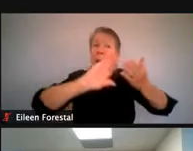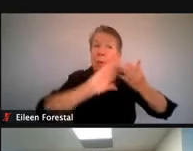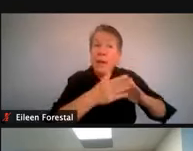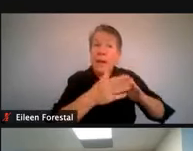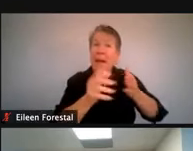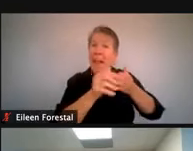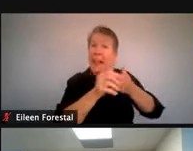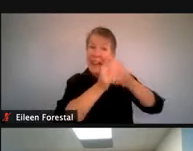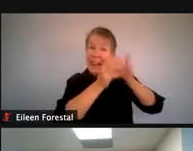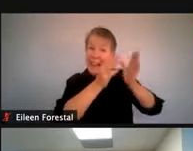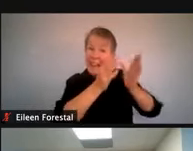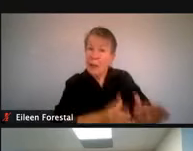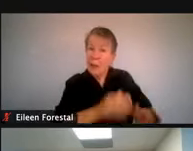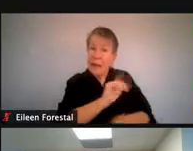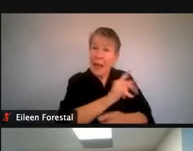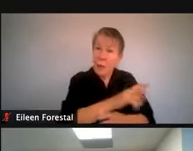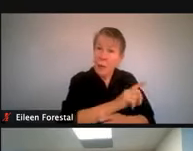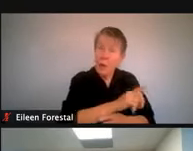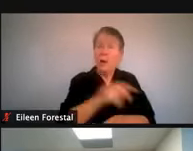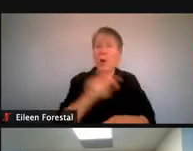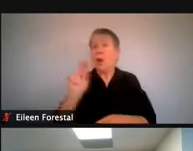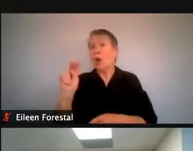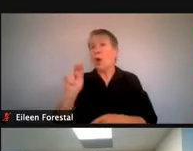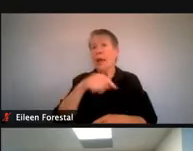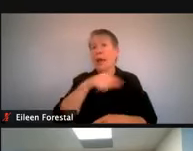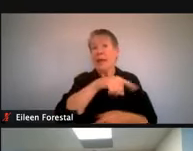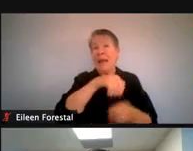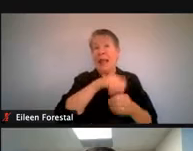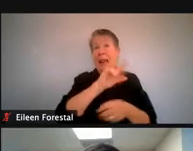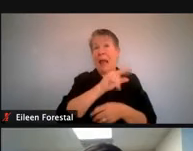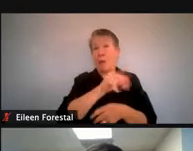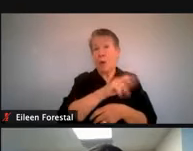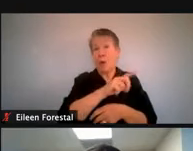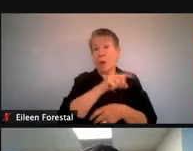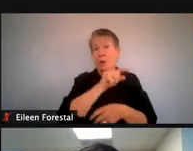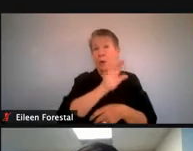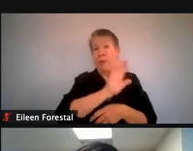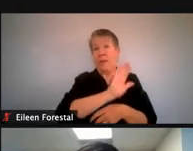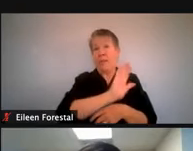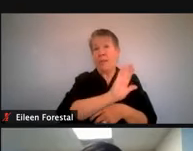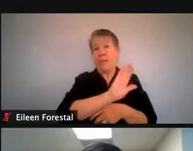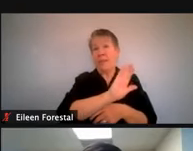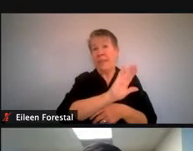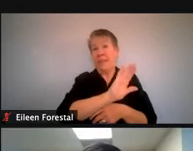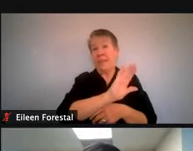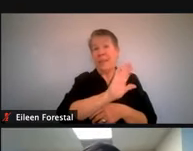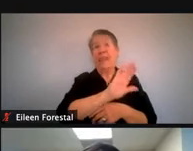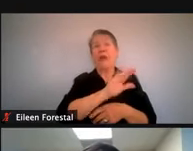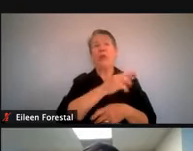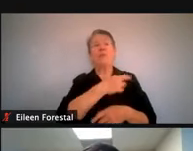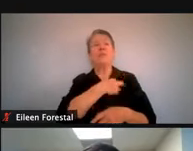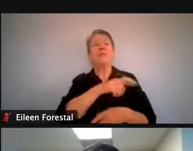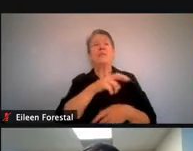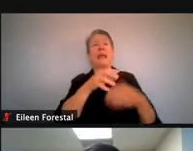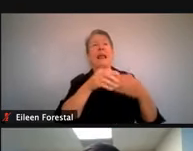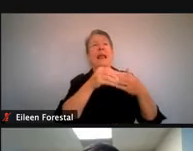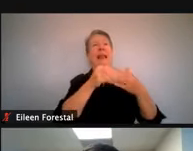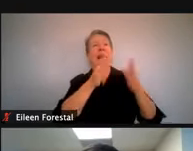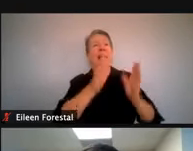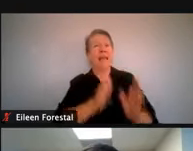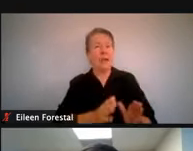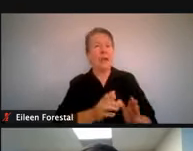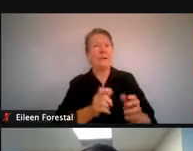case, especially working with faith leaders, although faith leaders are important, not just there, but around the state. Plussing up testing,